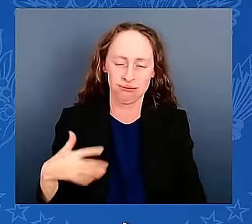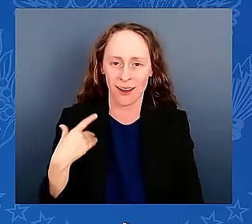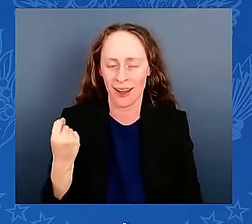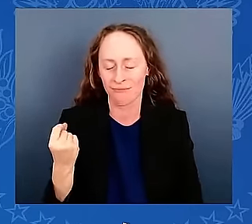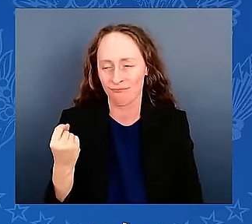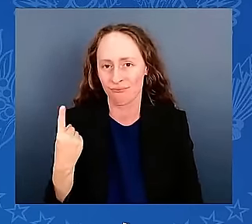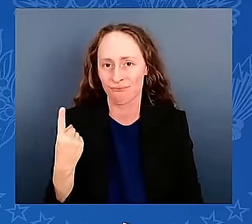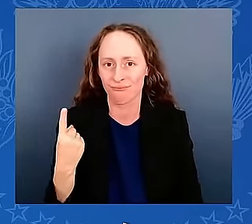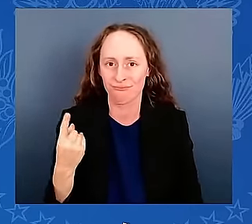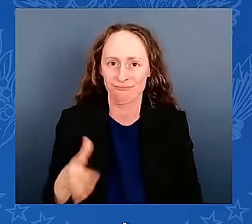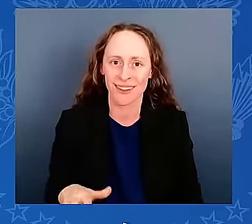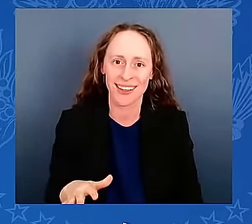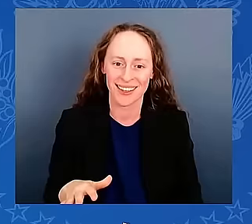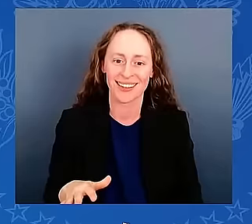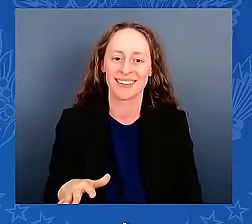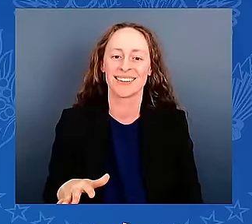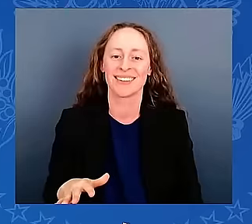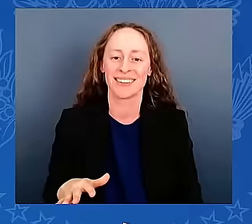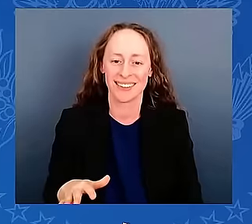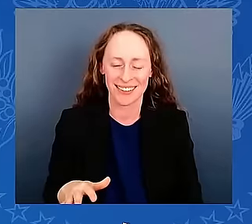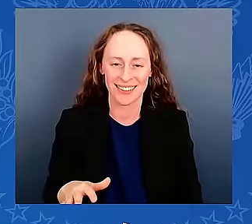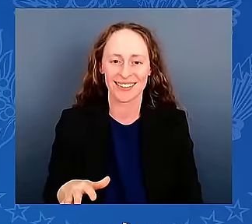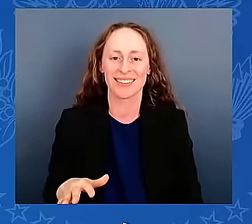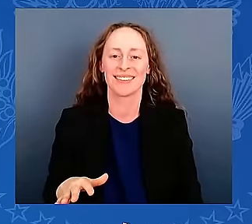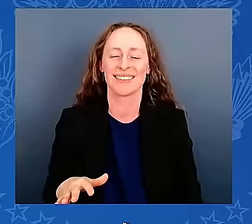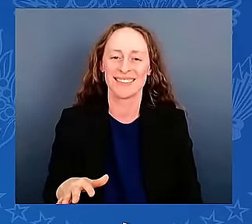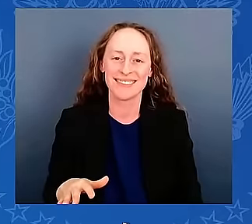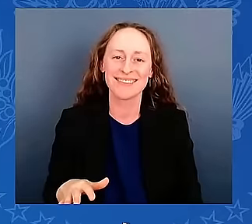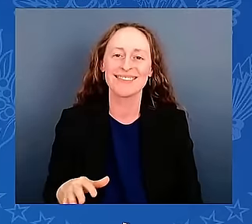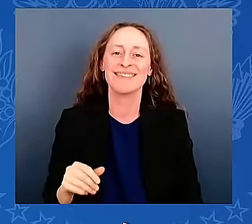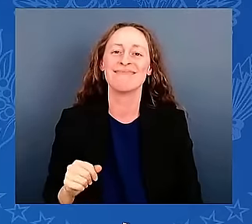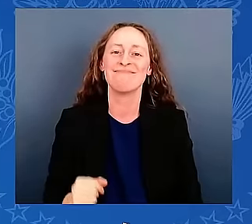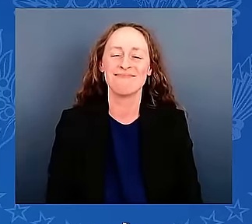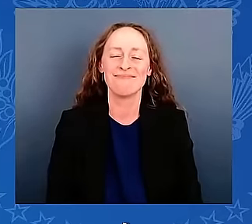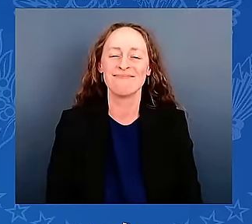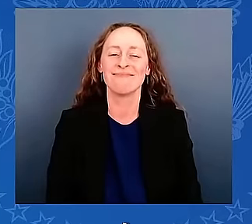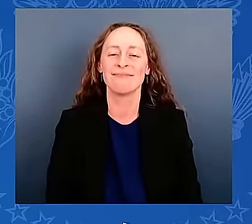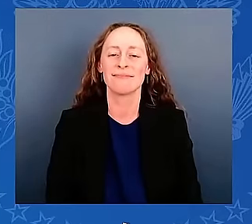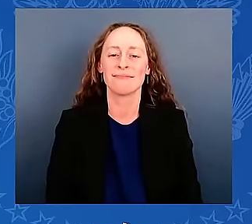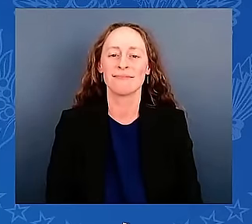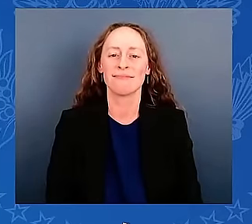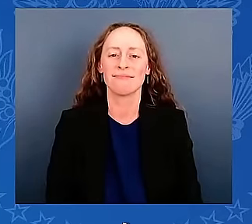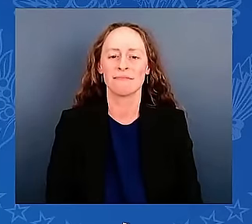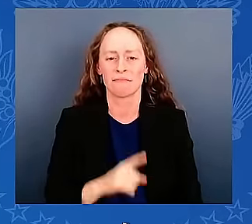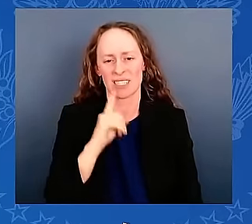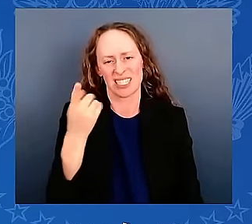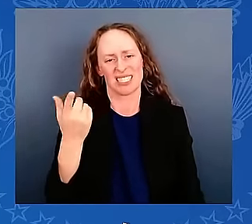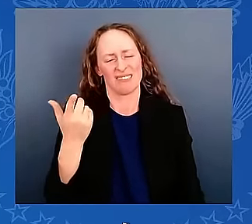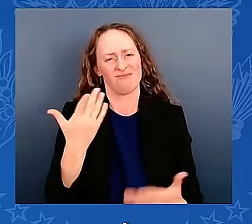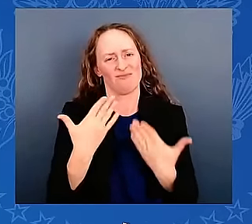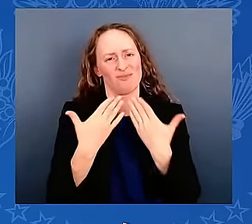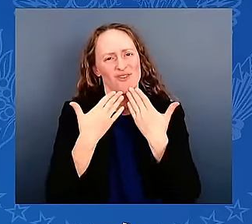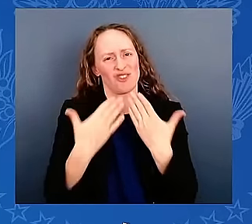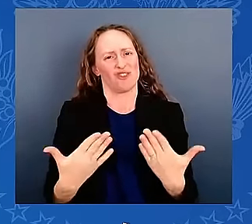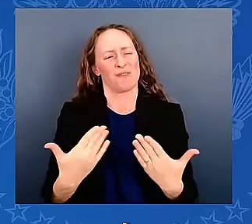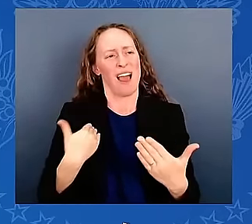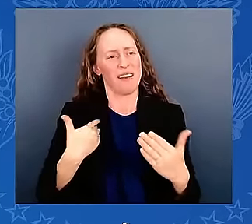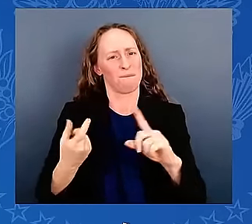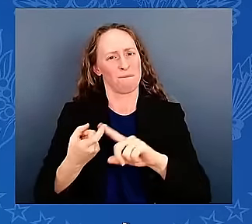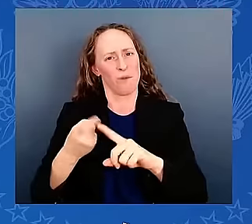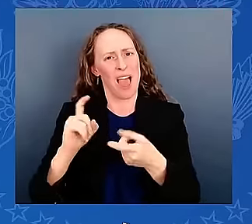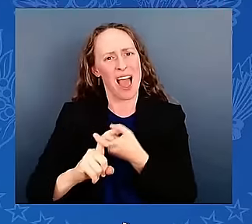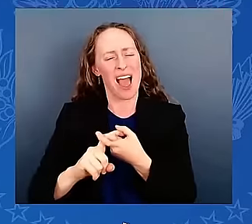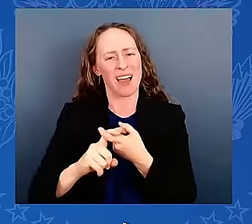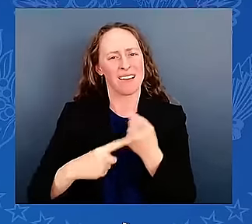But that's why it's so good to have real friends. I'm not being solicitous. I have real friends. So many of you had my back, and I think I've had yours